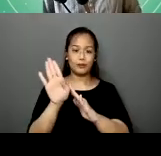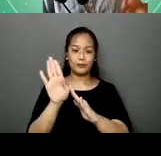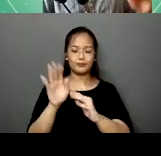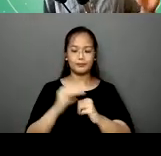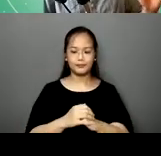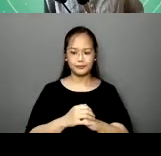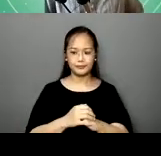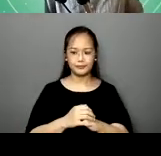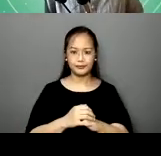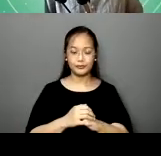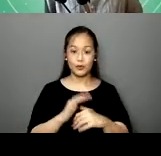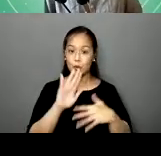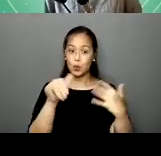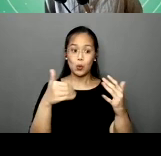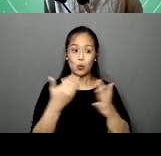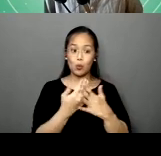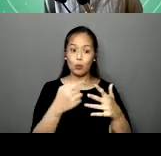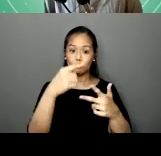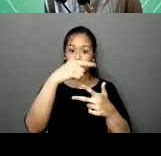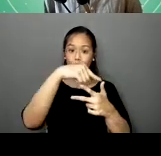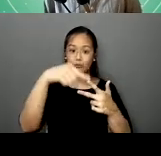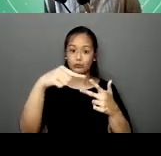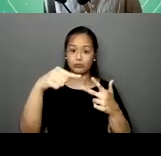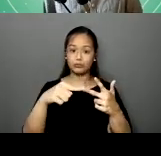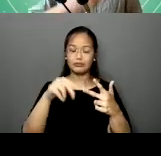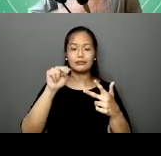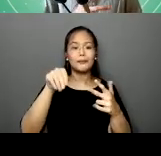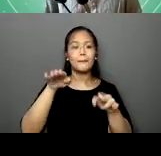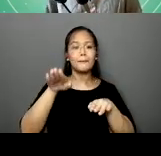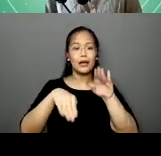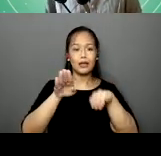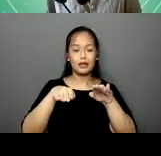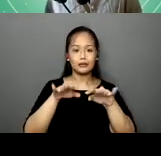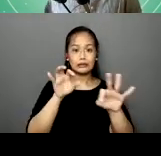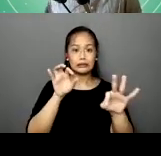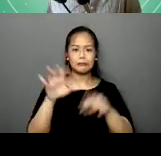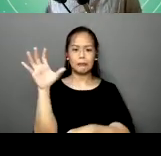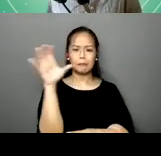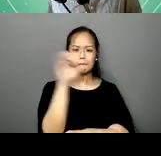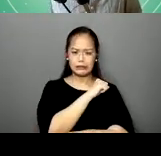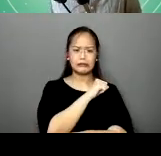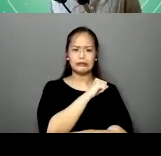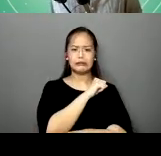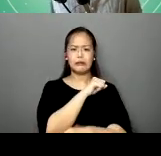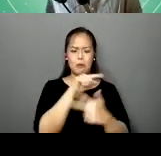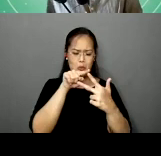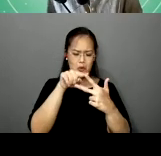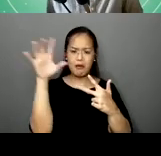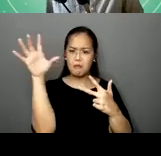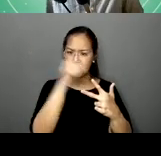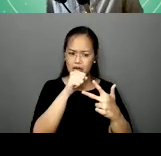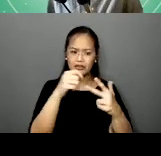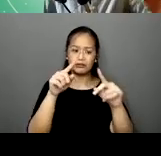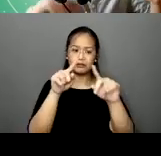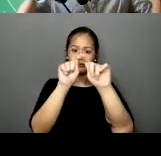Okay. Now, all three of these have to be put into balance, because if you skip any single aspect of this triangle, these